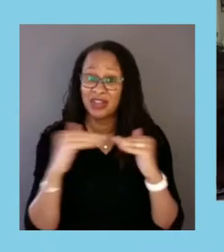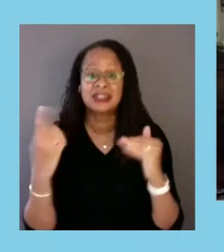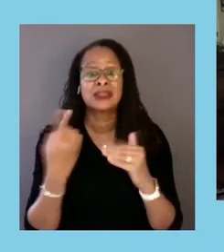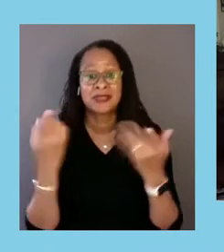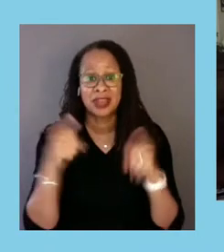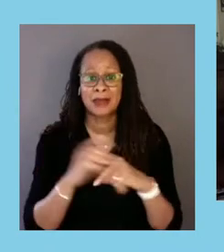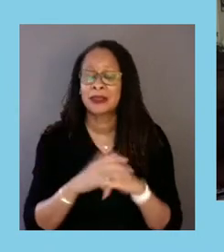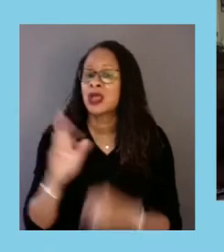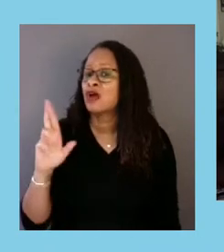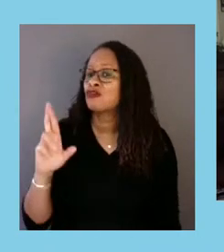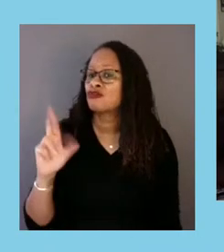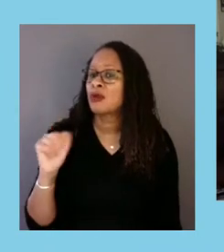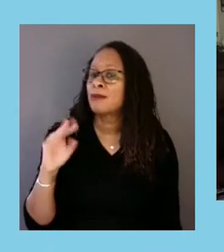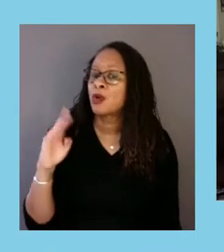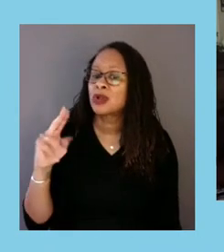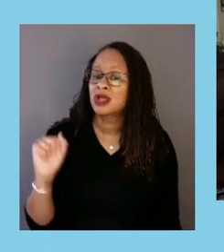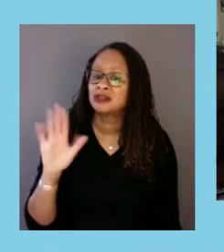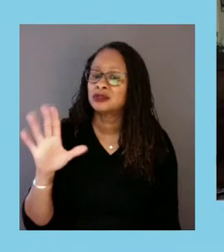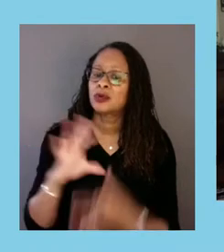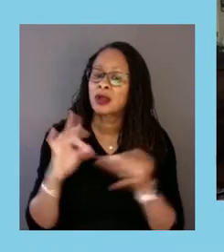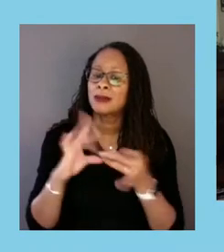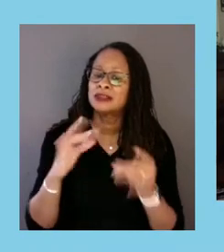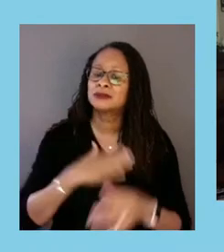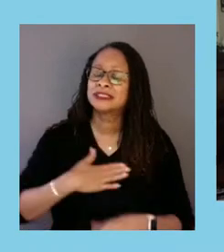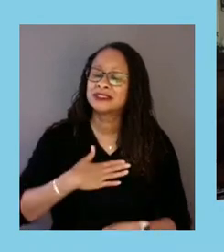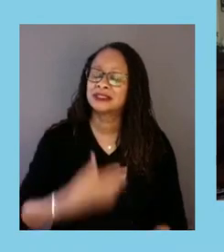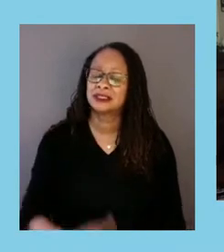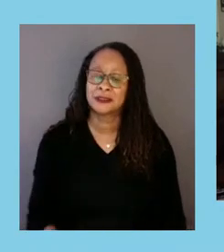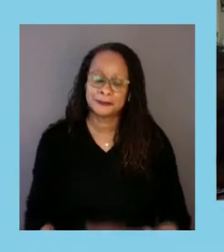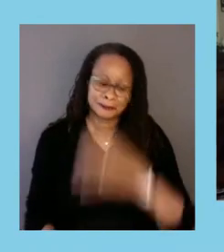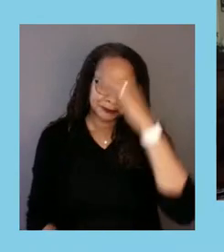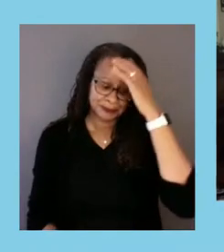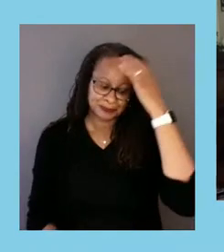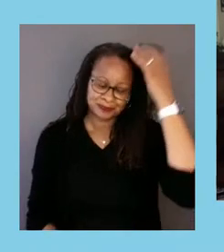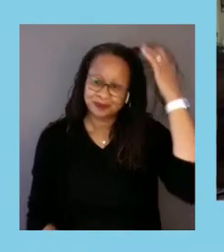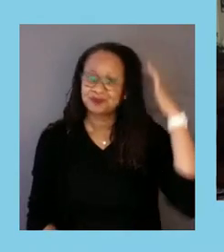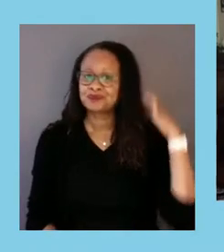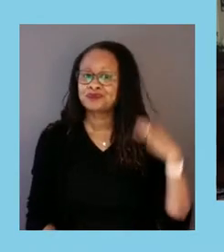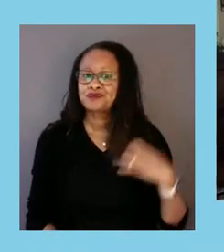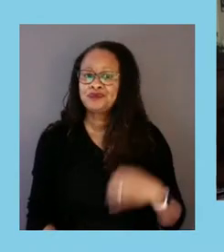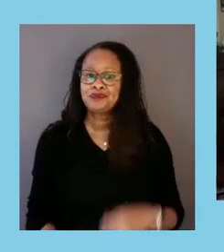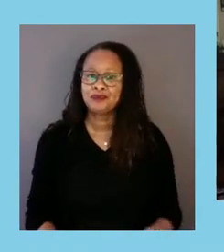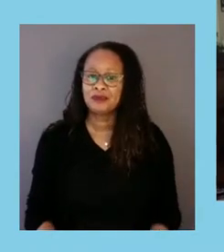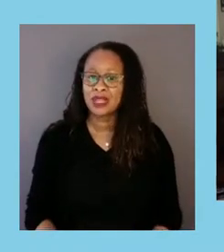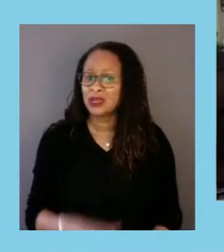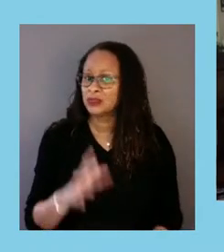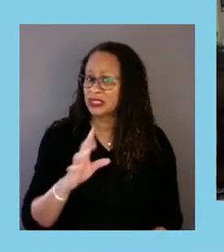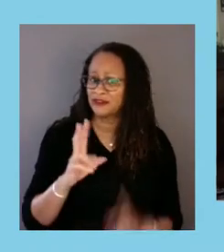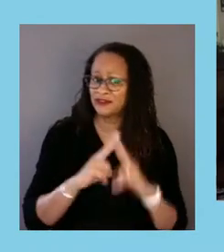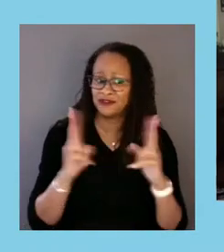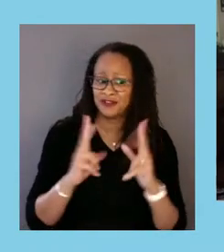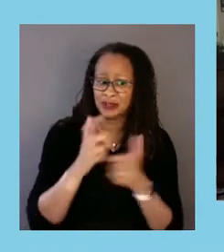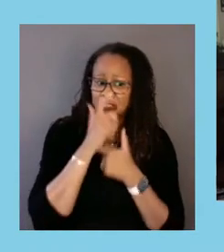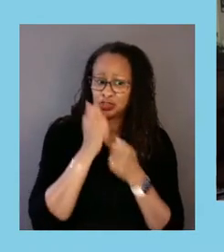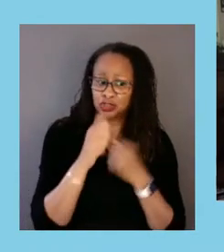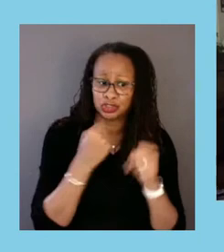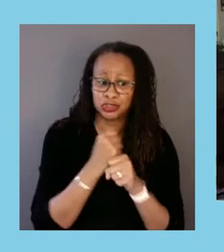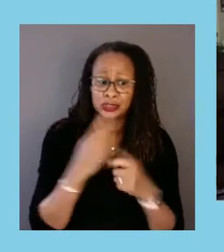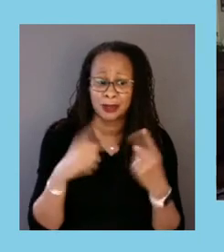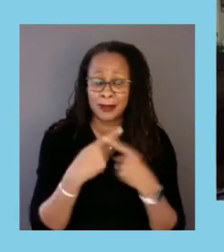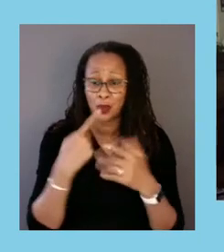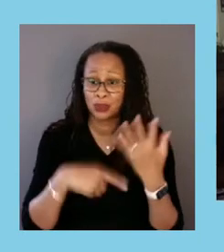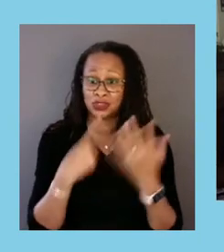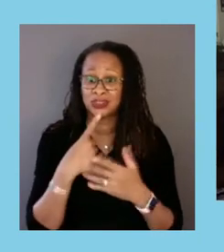say something. I'm sorry. No, I was going to say that it was a very particular year to what you said, right? I mean, in terms of like 1,000